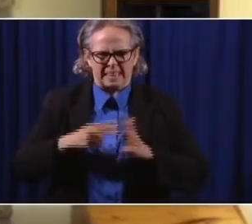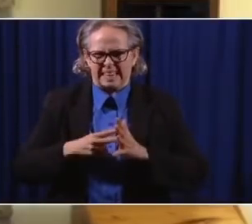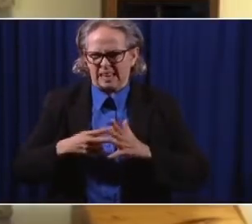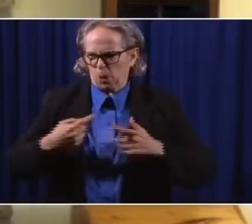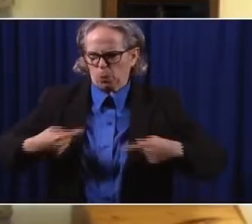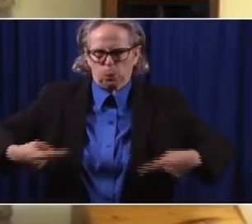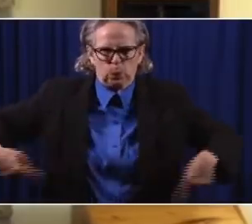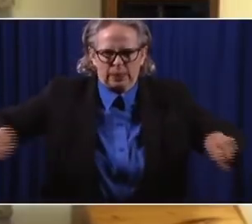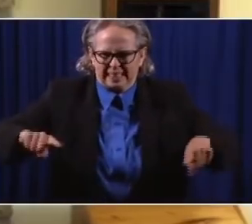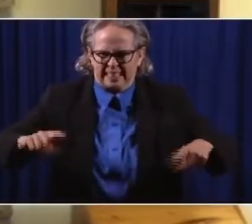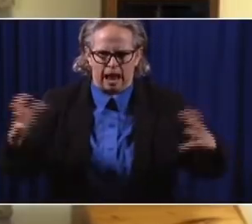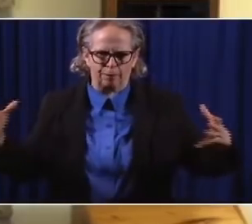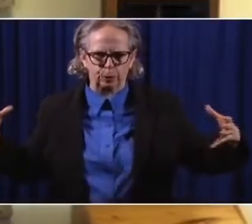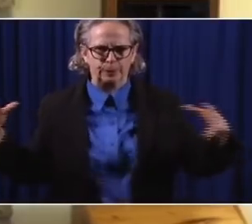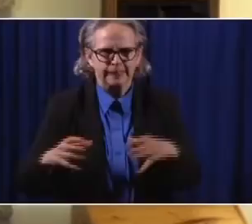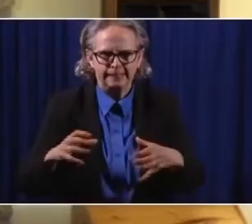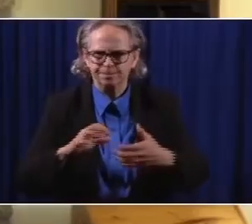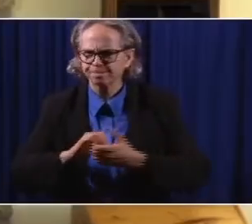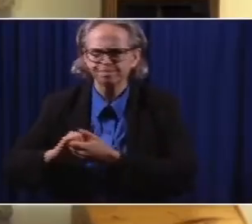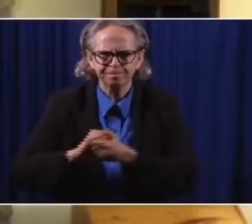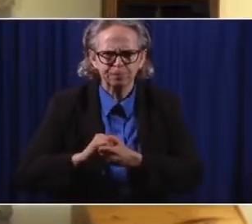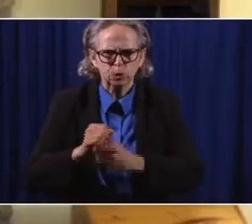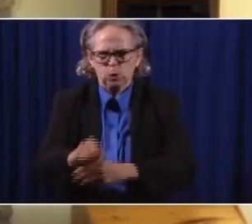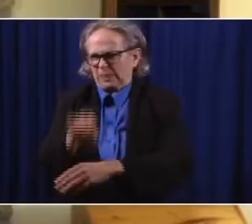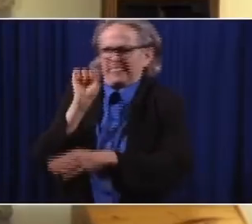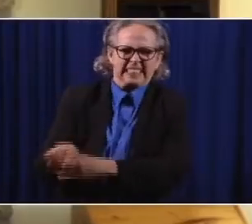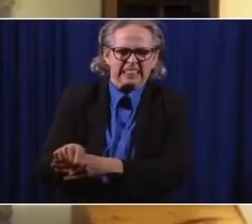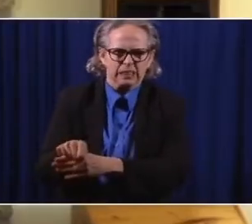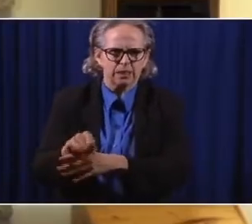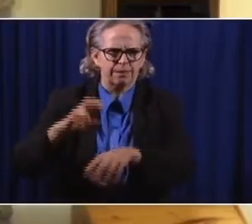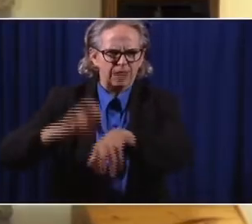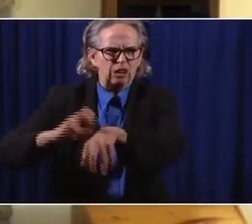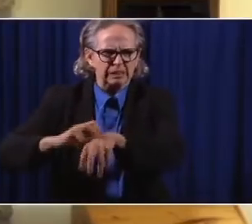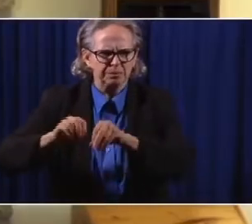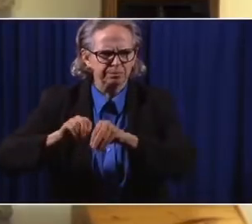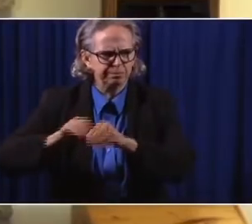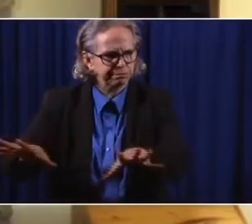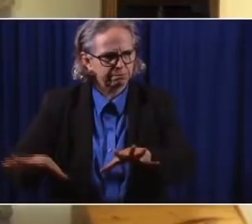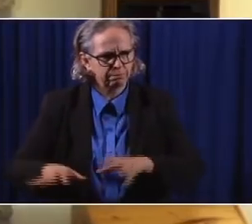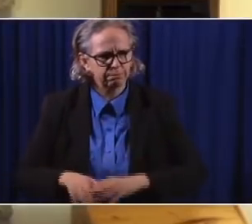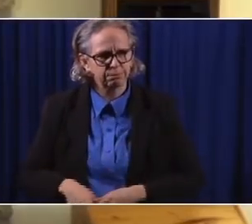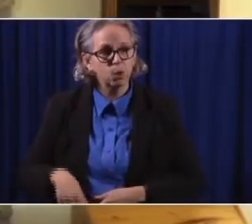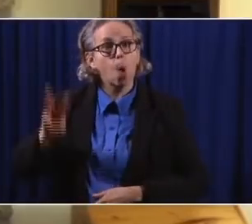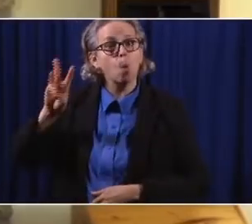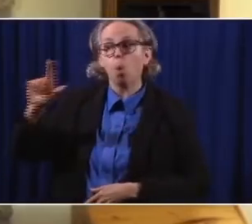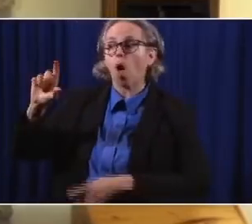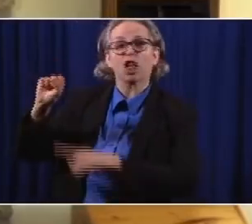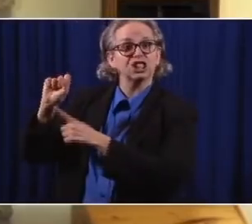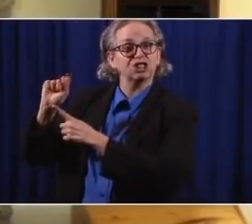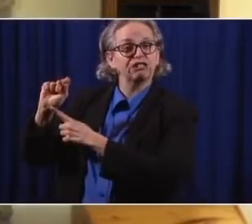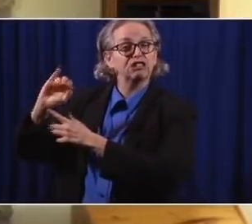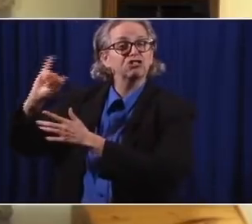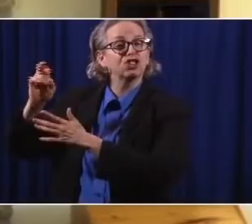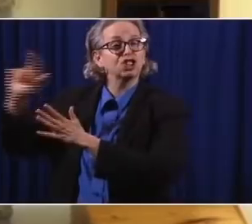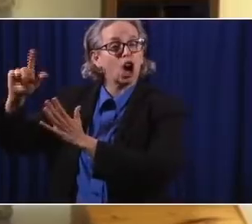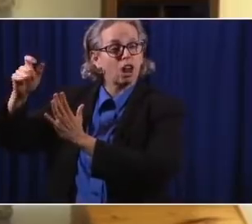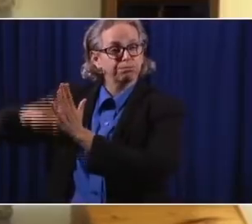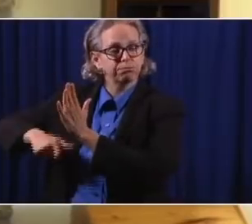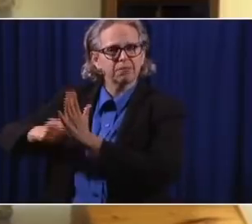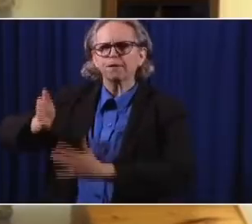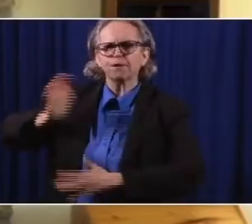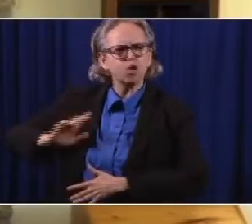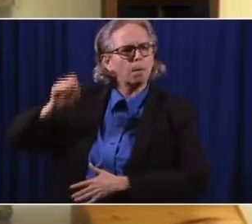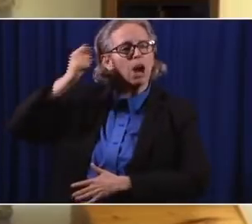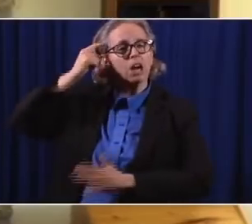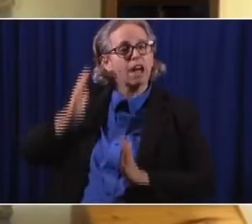Today's Wall Street Journal, former New Jersey Governor Christie has written a very powerful op-ed piece on